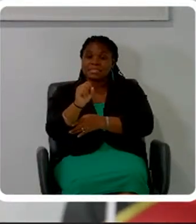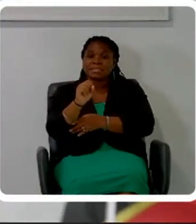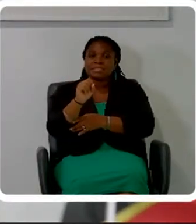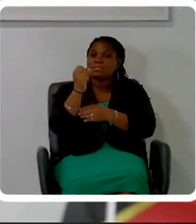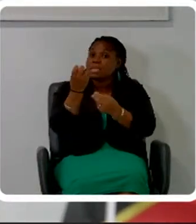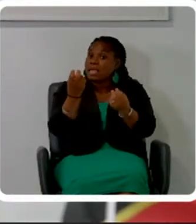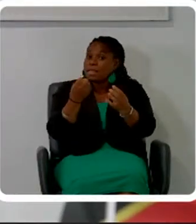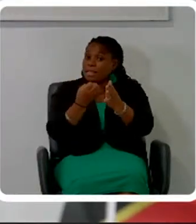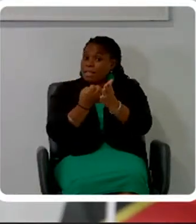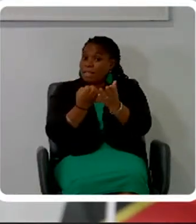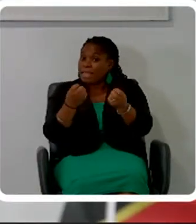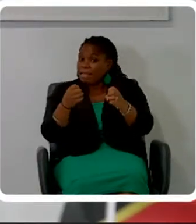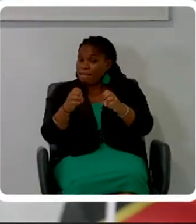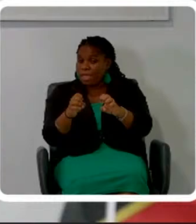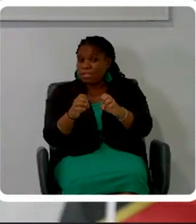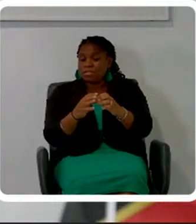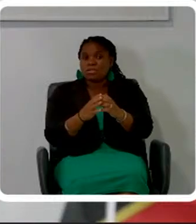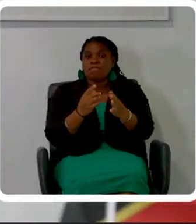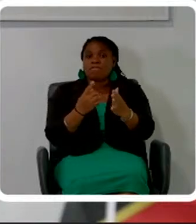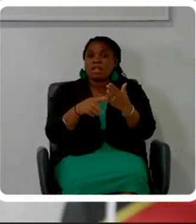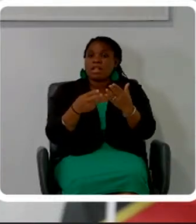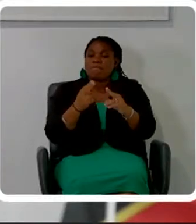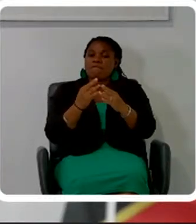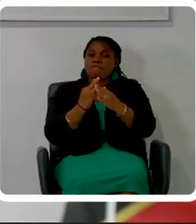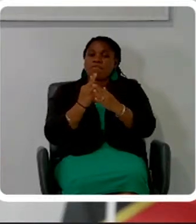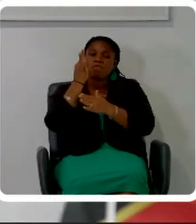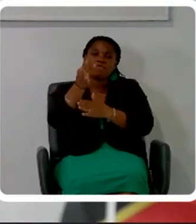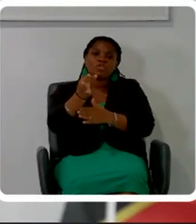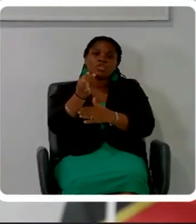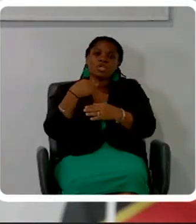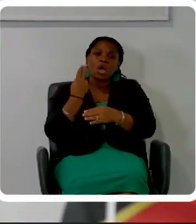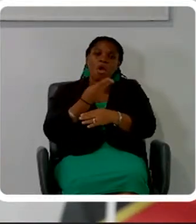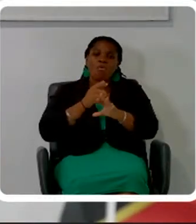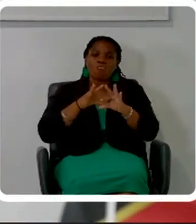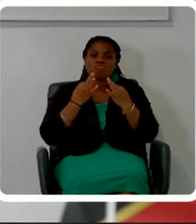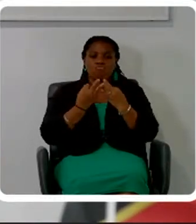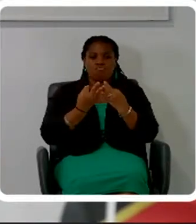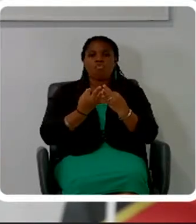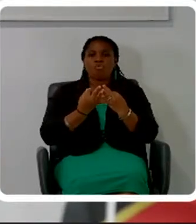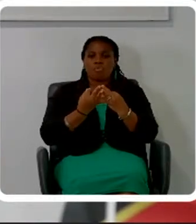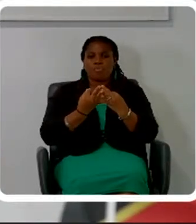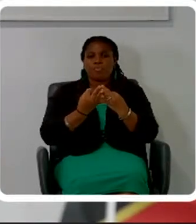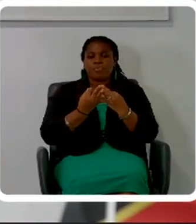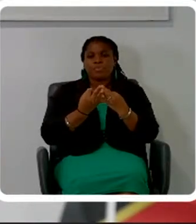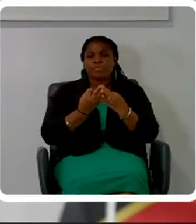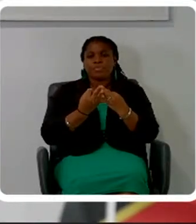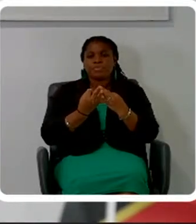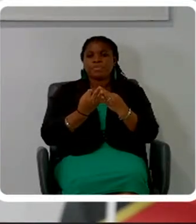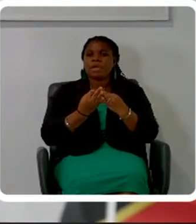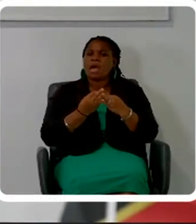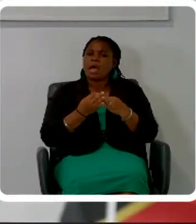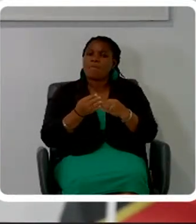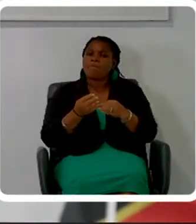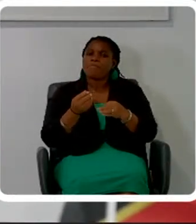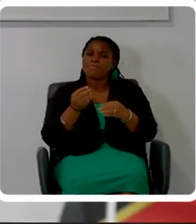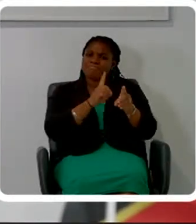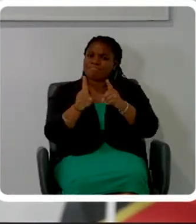where that was our delegation participated, and